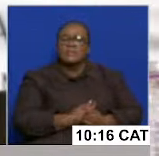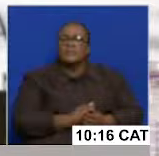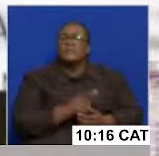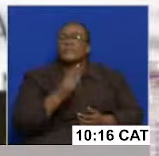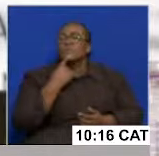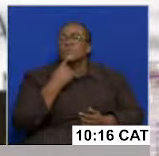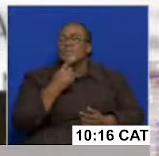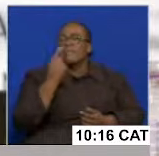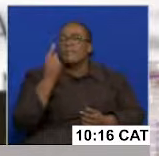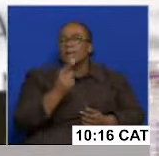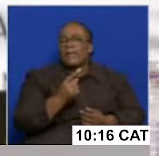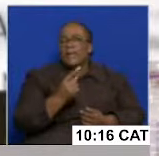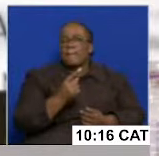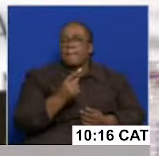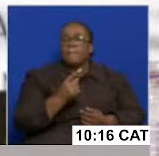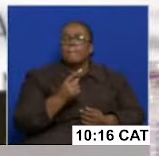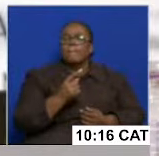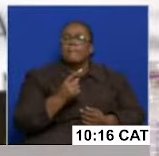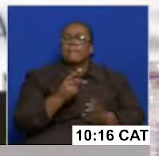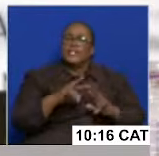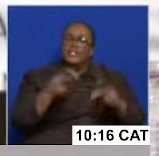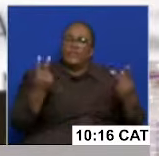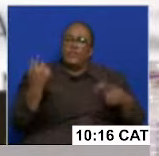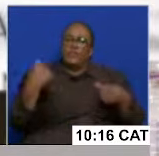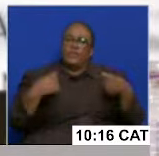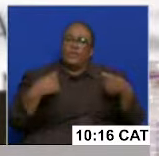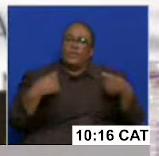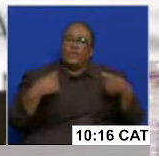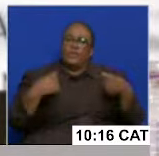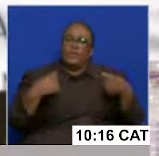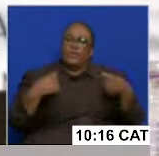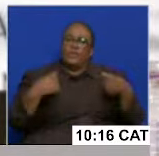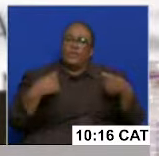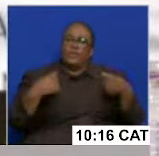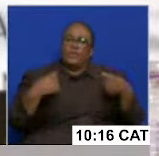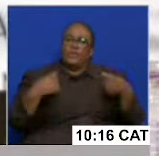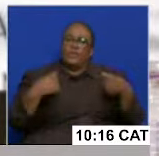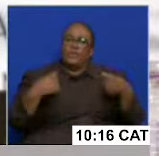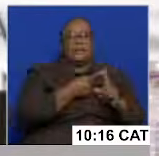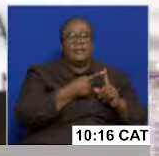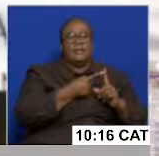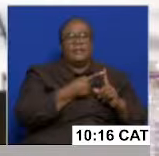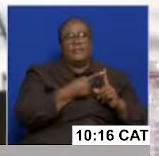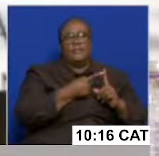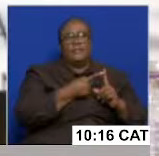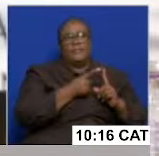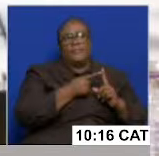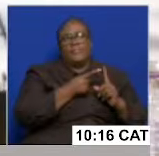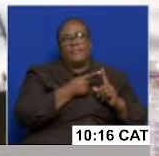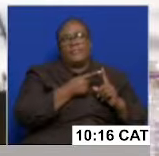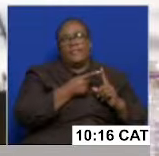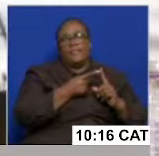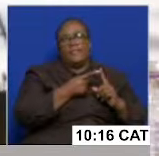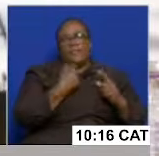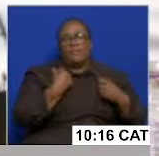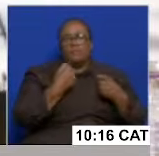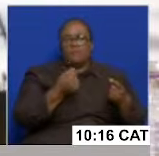separate. Mr. Mkwanazi, he was in a white RAV4, and